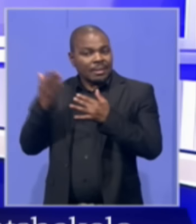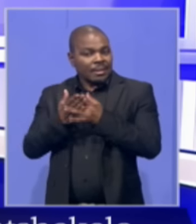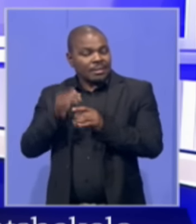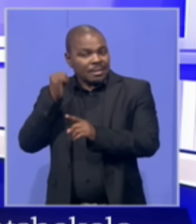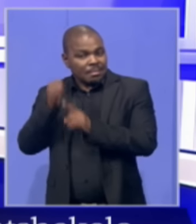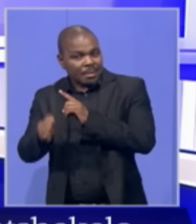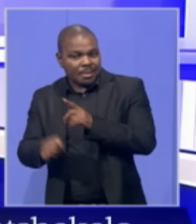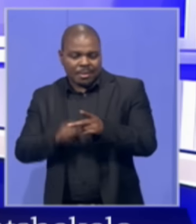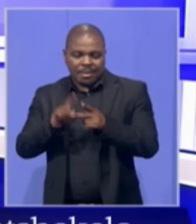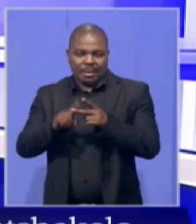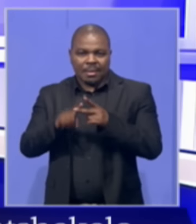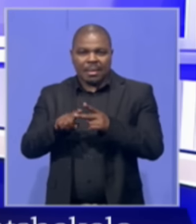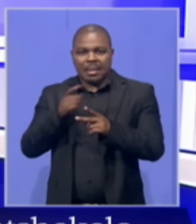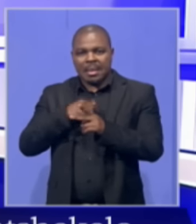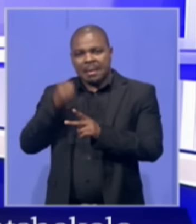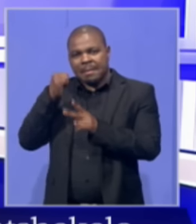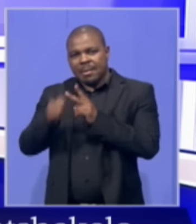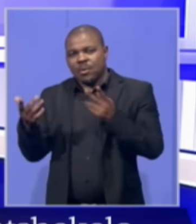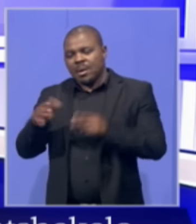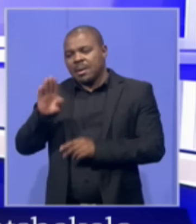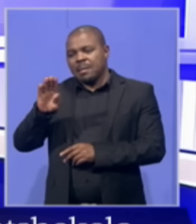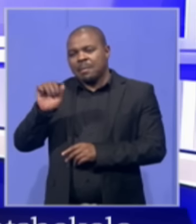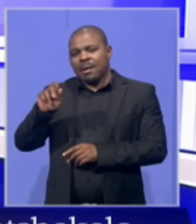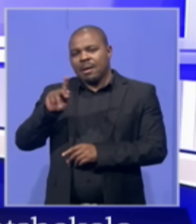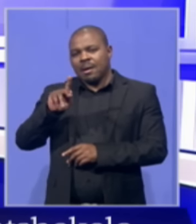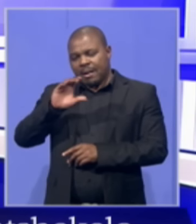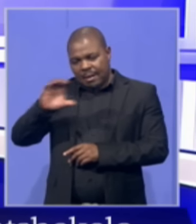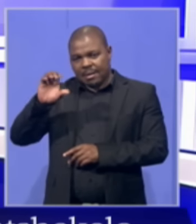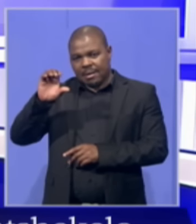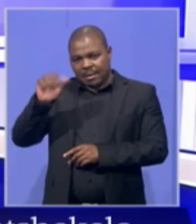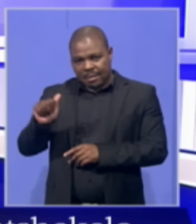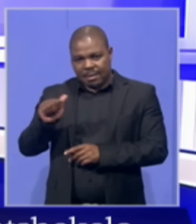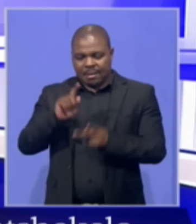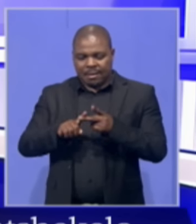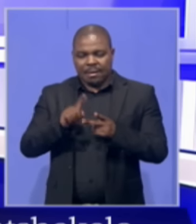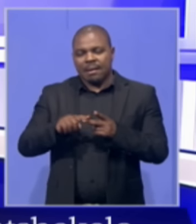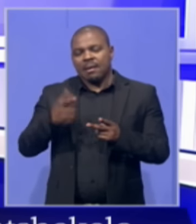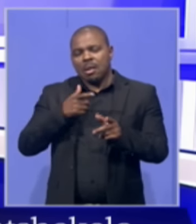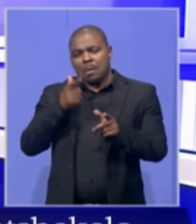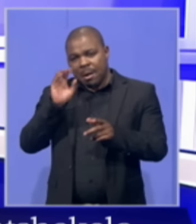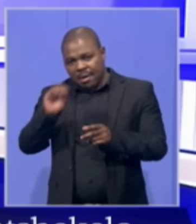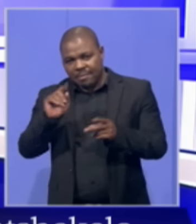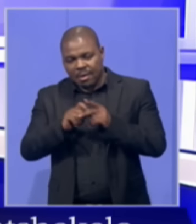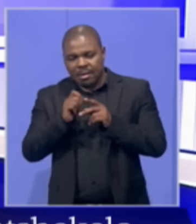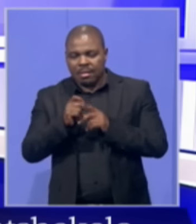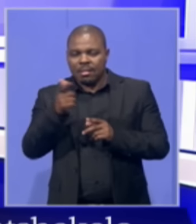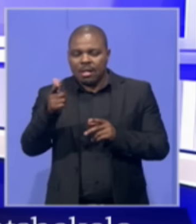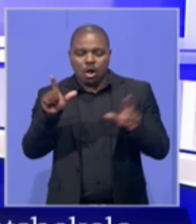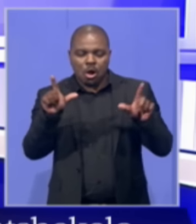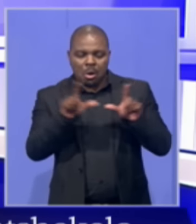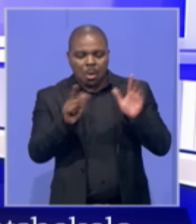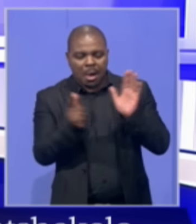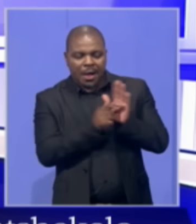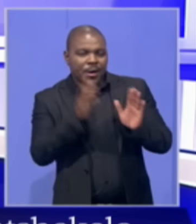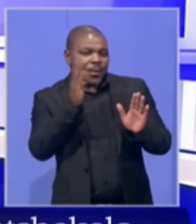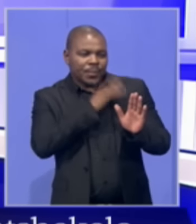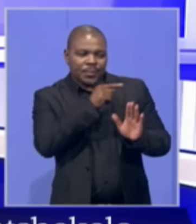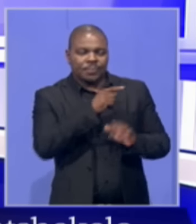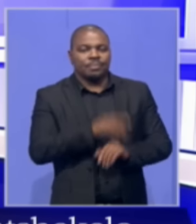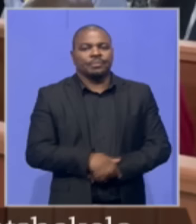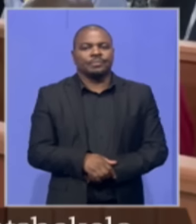go akaretsa kgetse ya polao ya kwa Baca ga mmogo le go tshola dithunya le matlhatlhela tse di seng ka fa molaong.